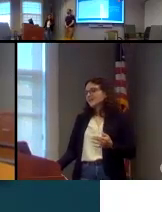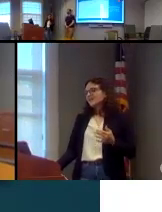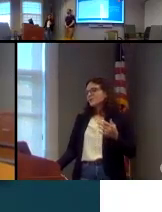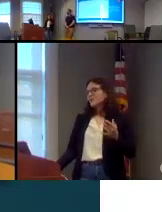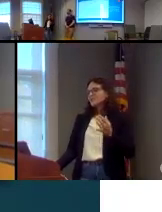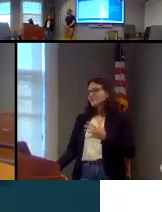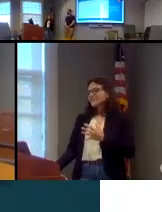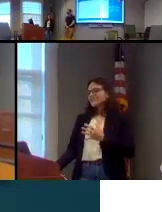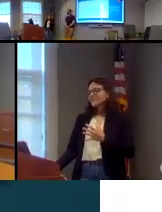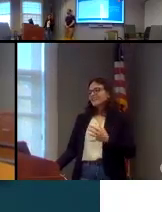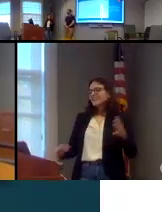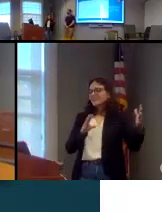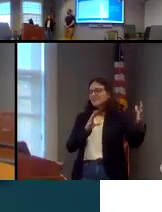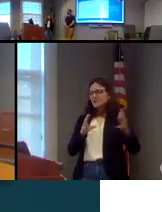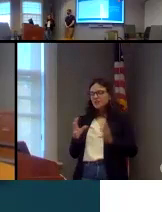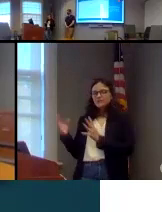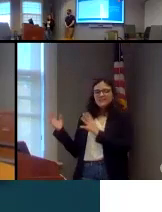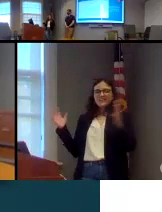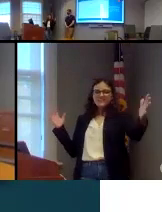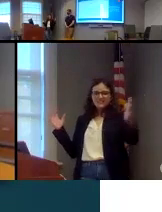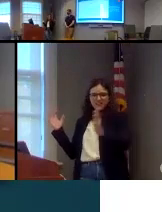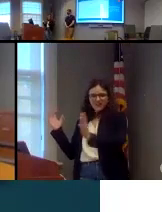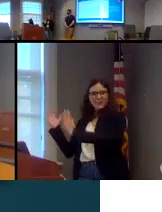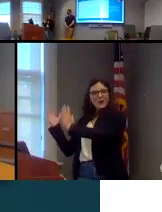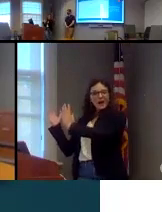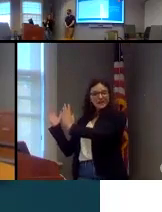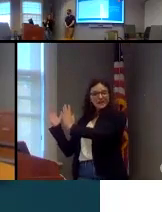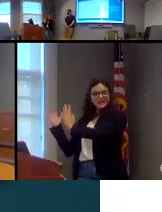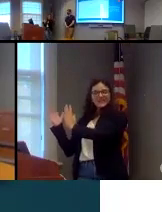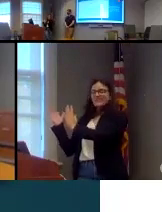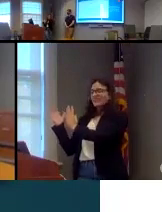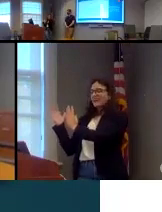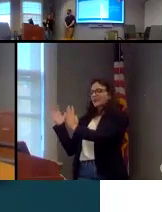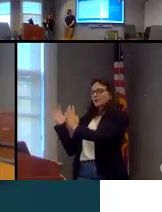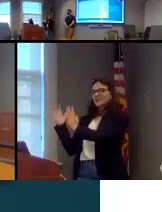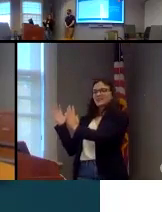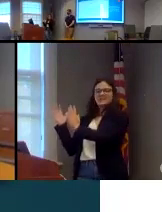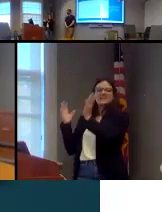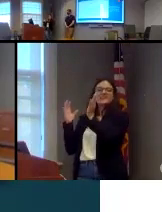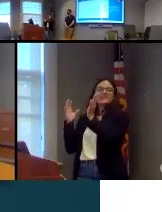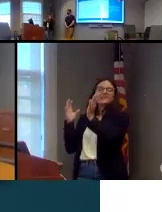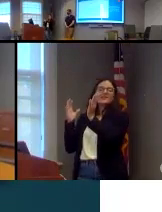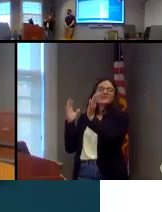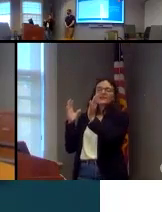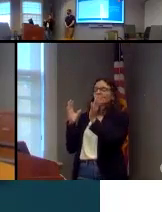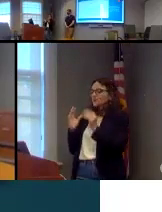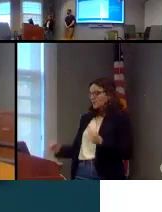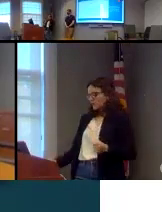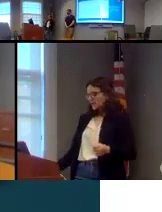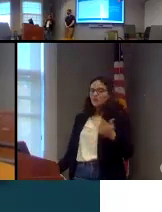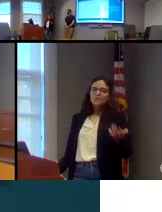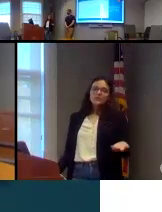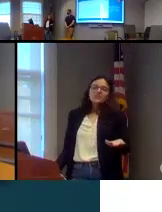that the report date is shifting and like compiling the actual incidents, and